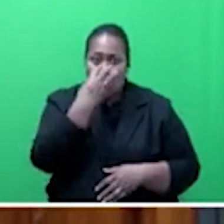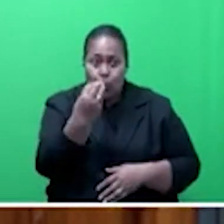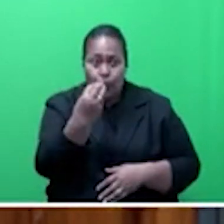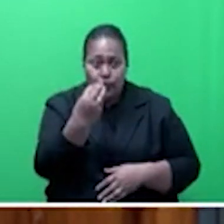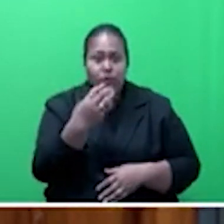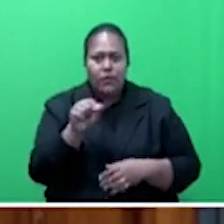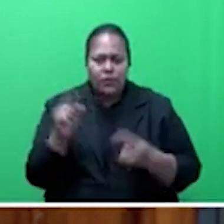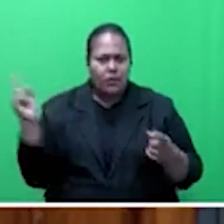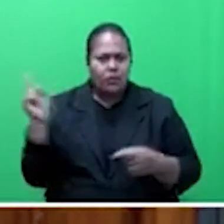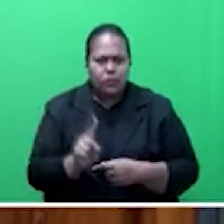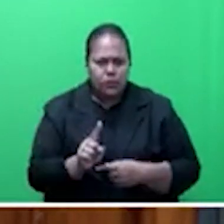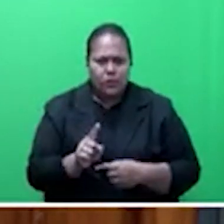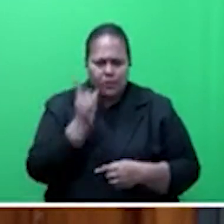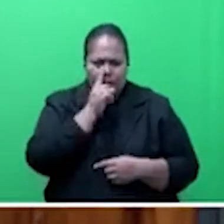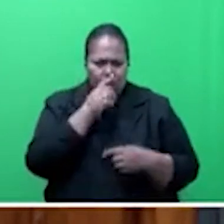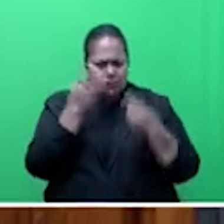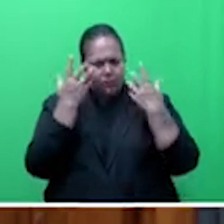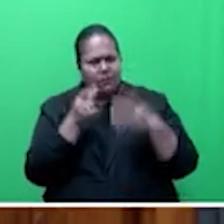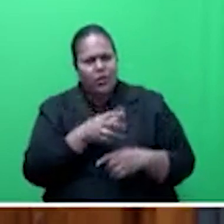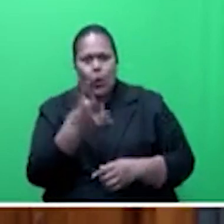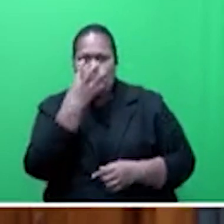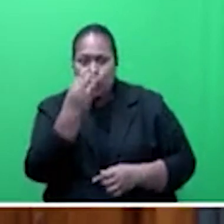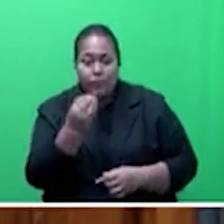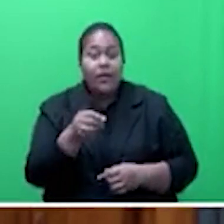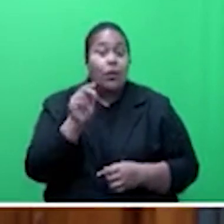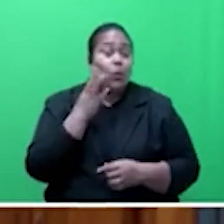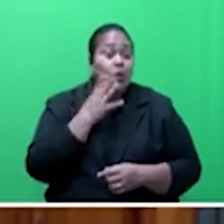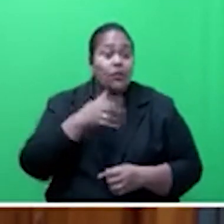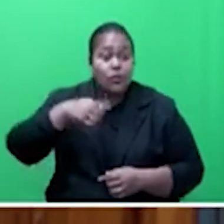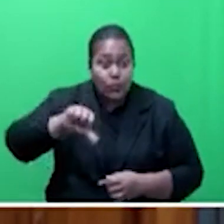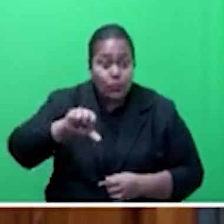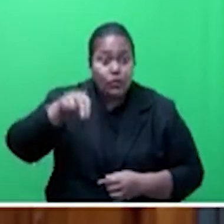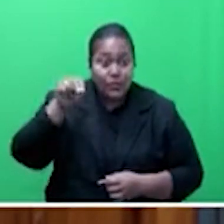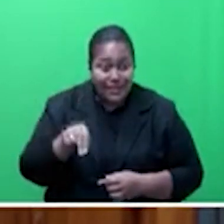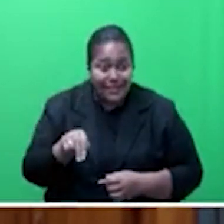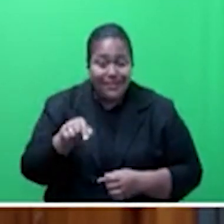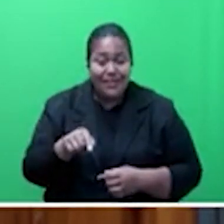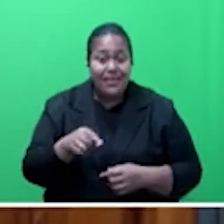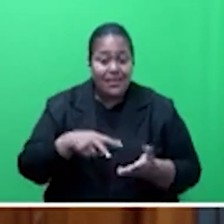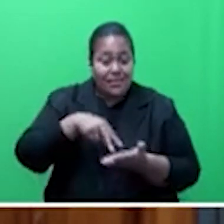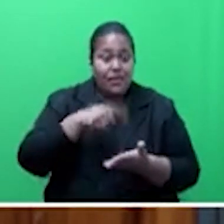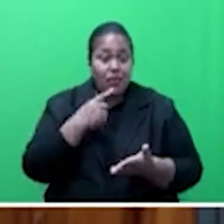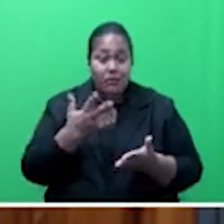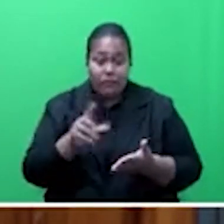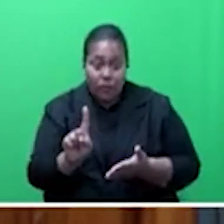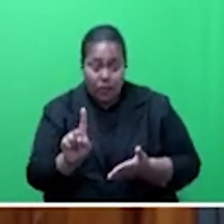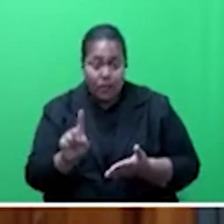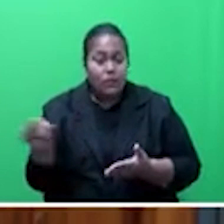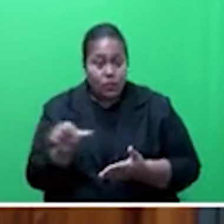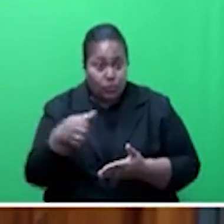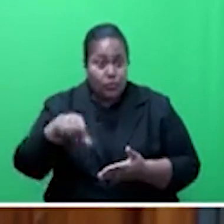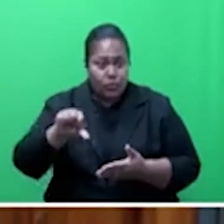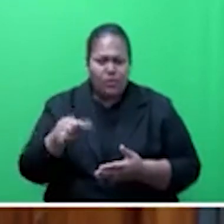Why? Because when it is supposed to be used, Standing Order 51 is supposed to be used,